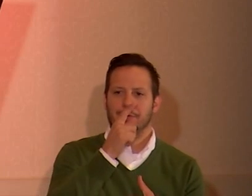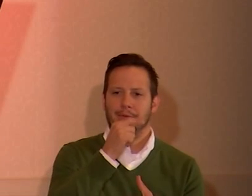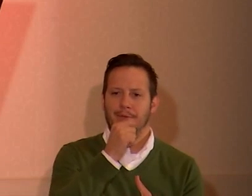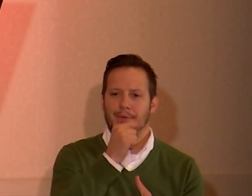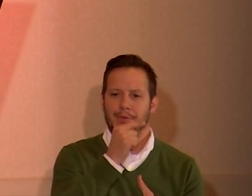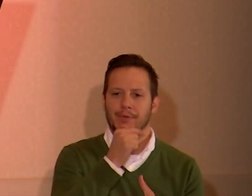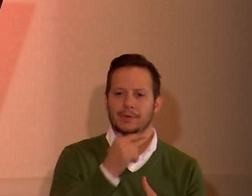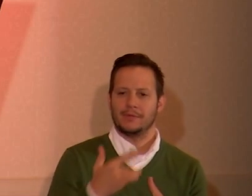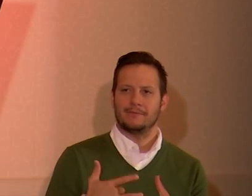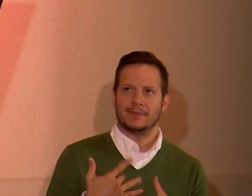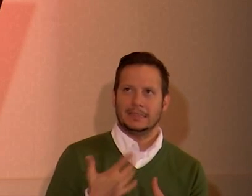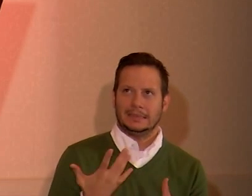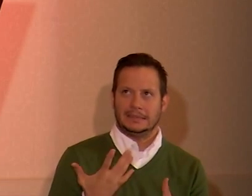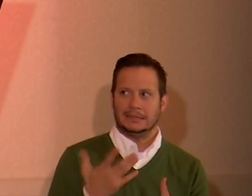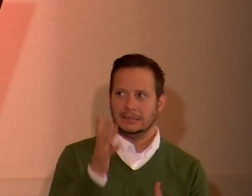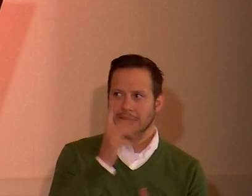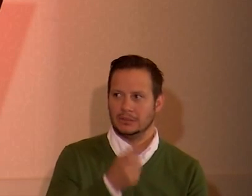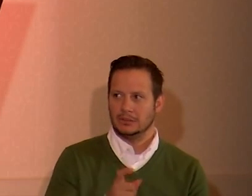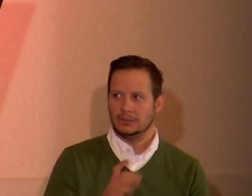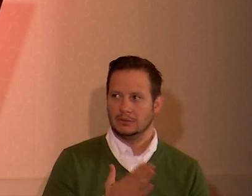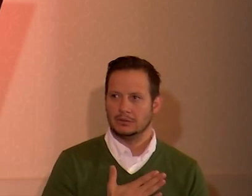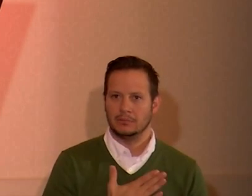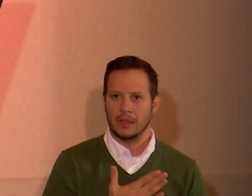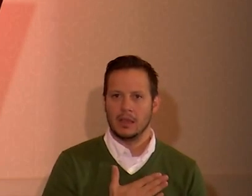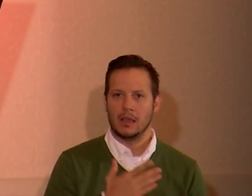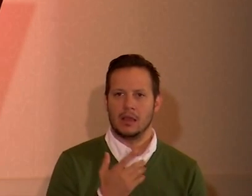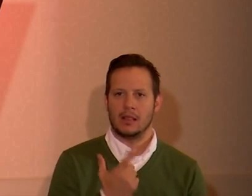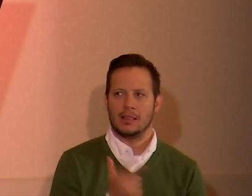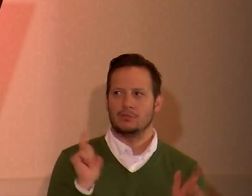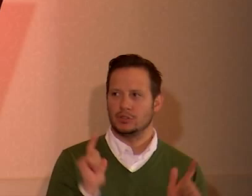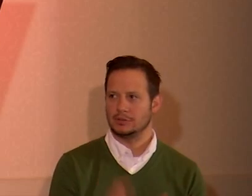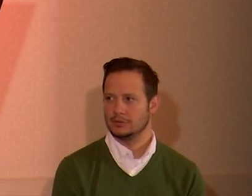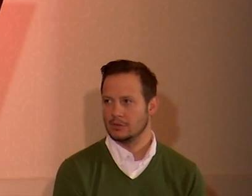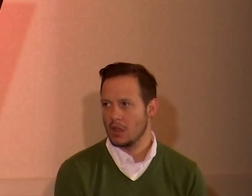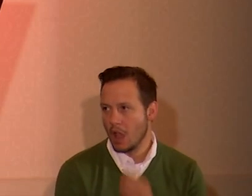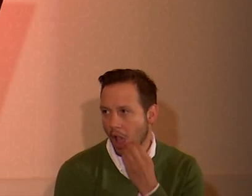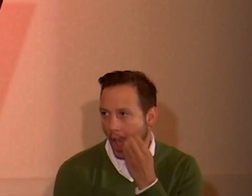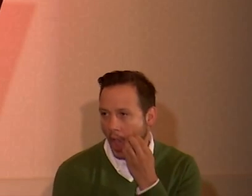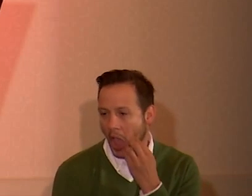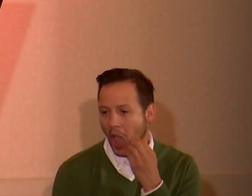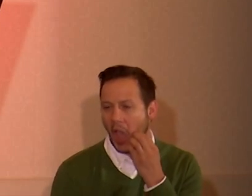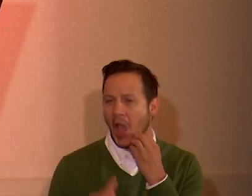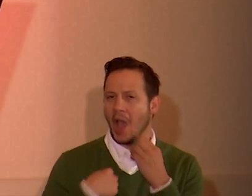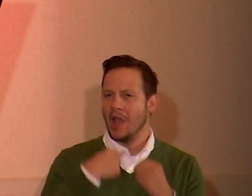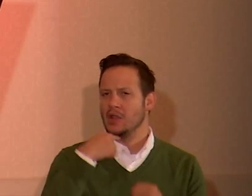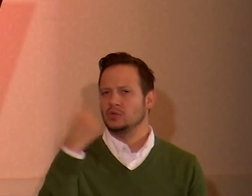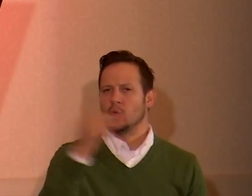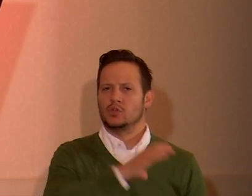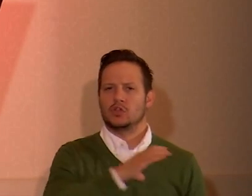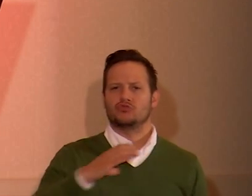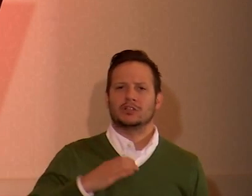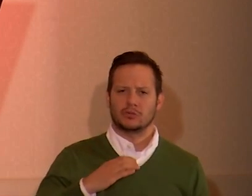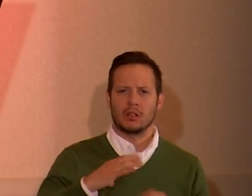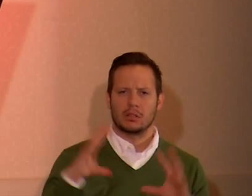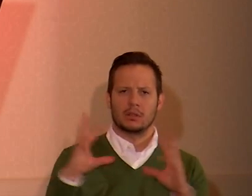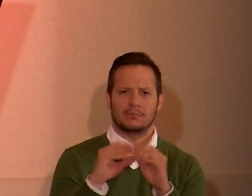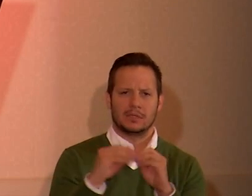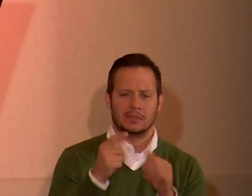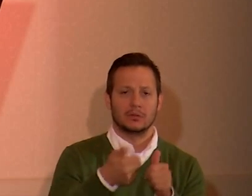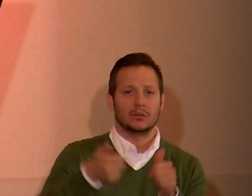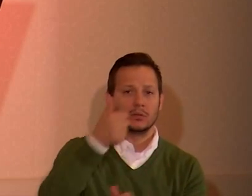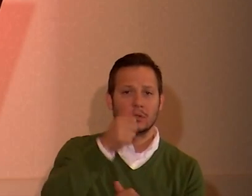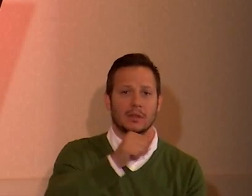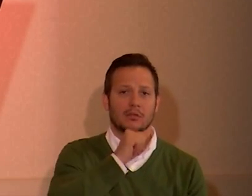your liberties in jeopardy. I said that to a congressional committee not too long ago, headed by